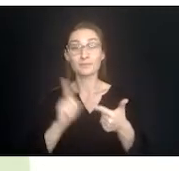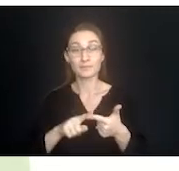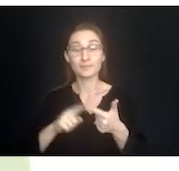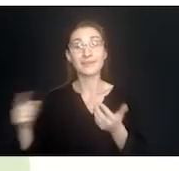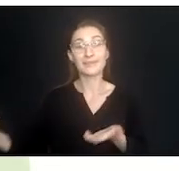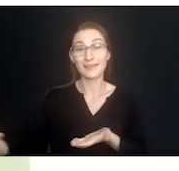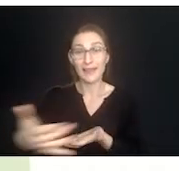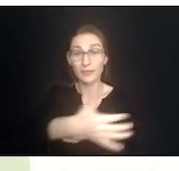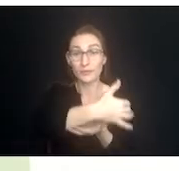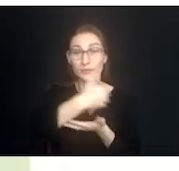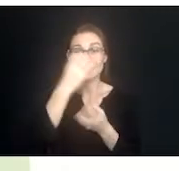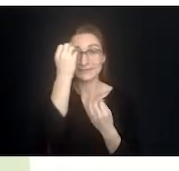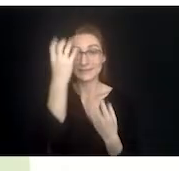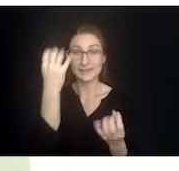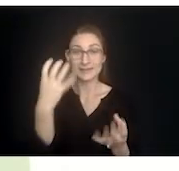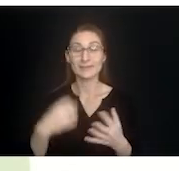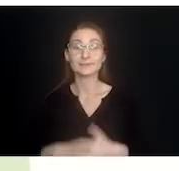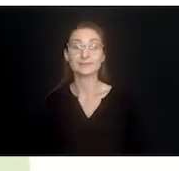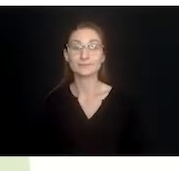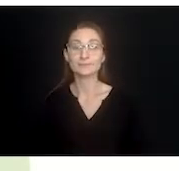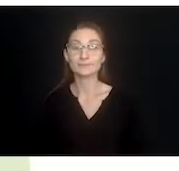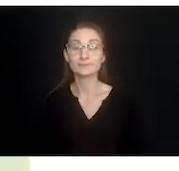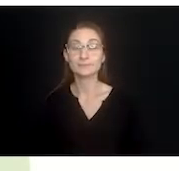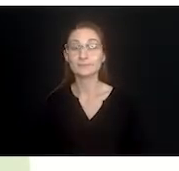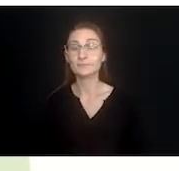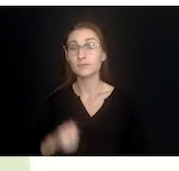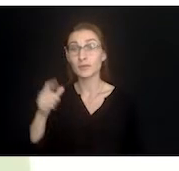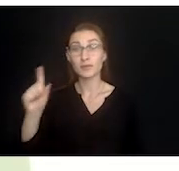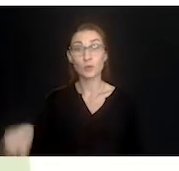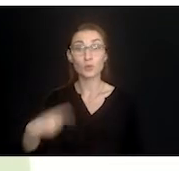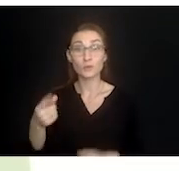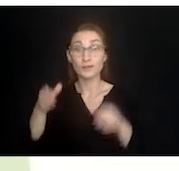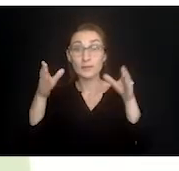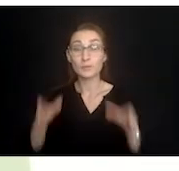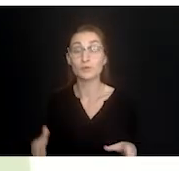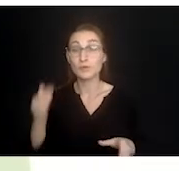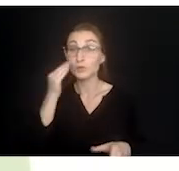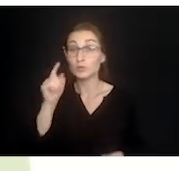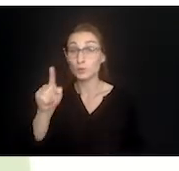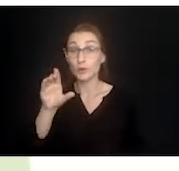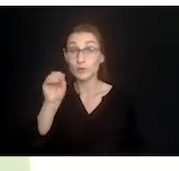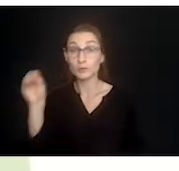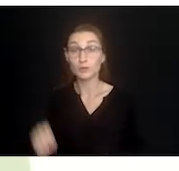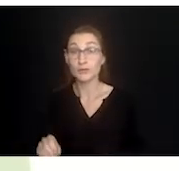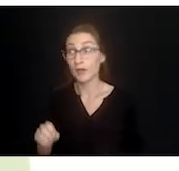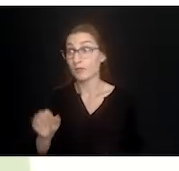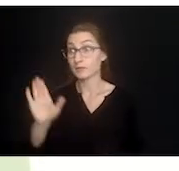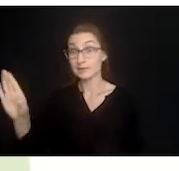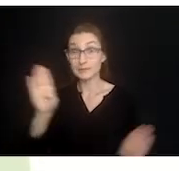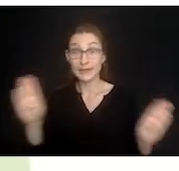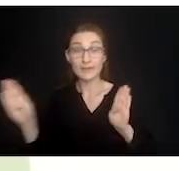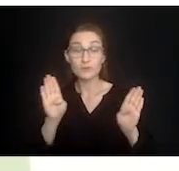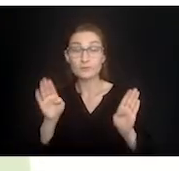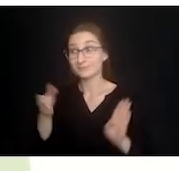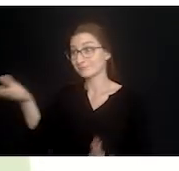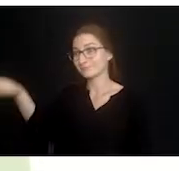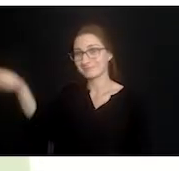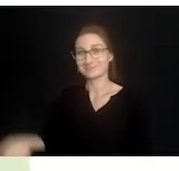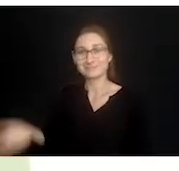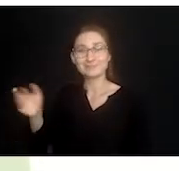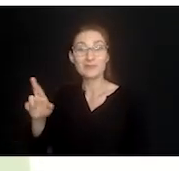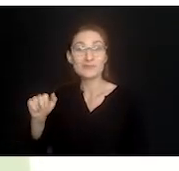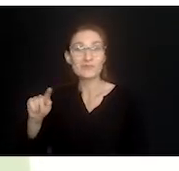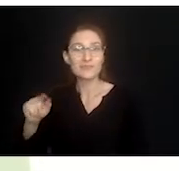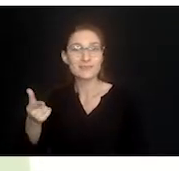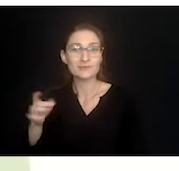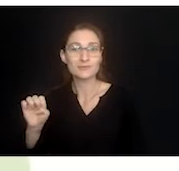So gathering and collecting data. Since the only person who knows 100% why the behaviors observed are